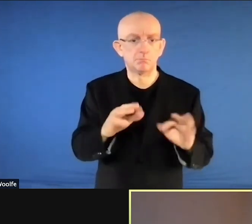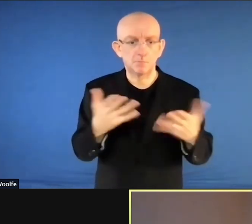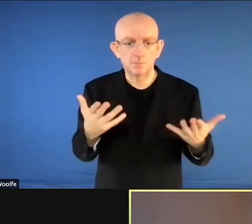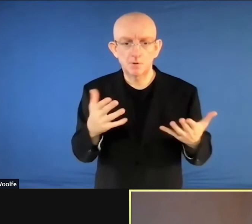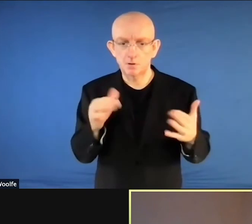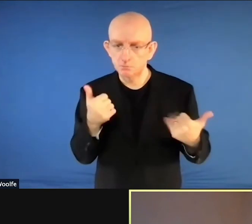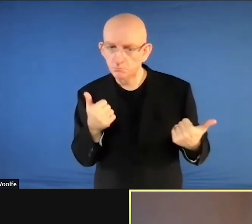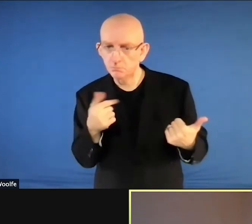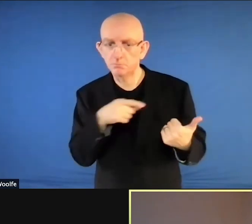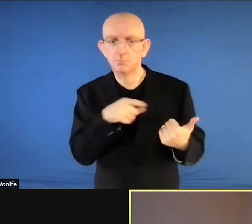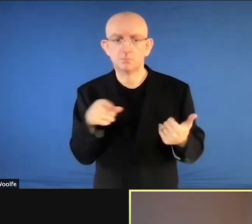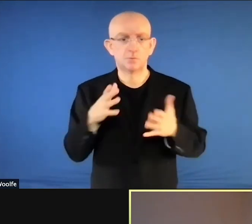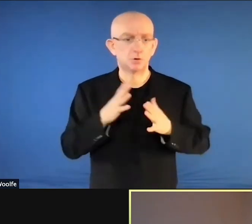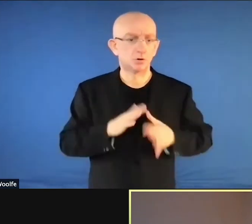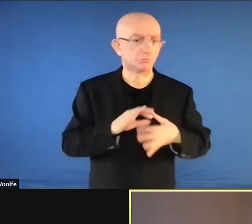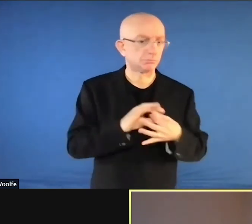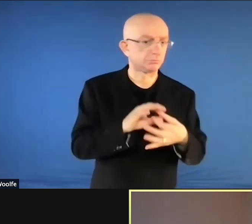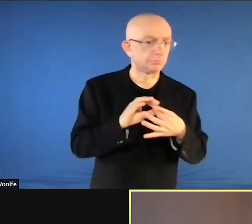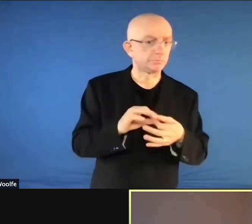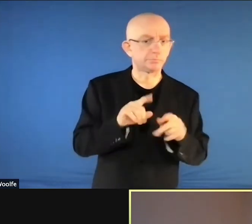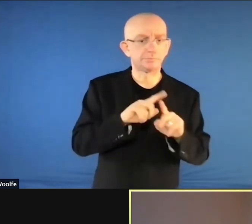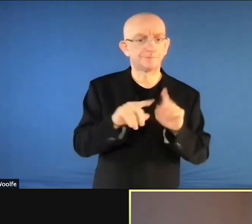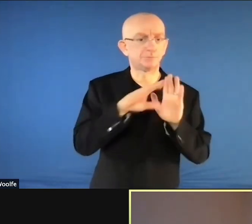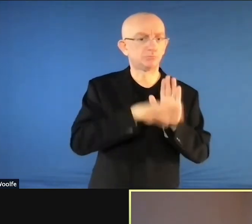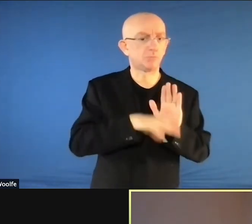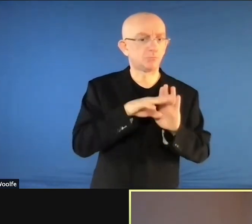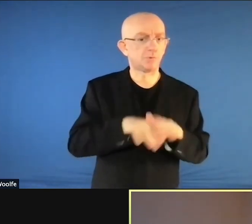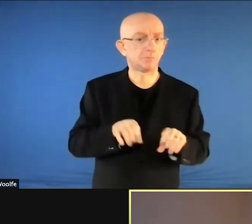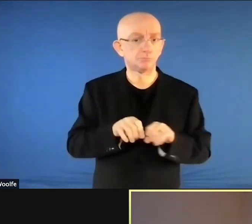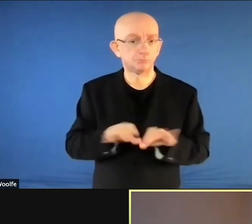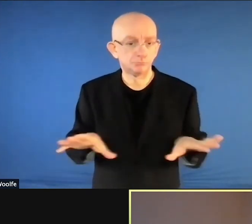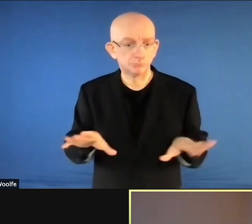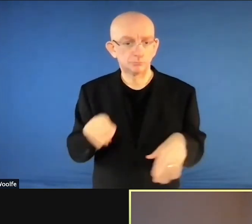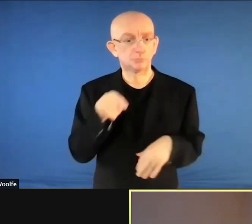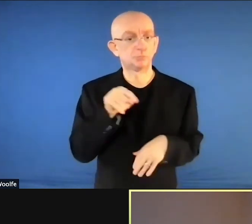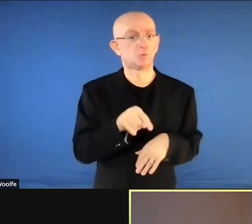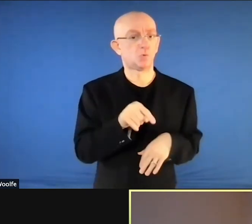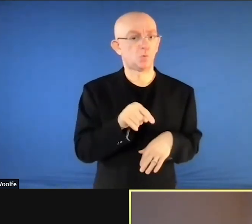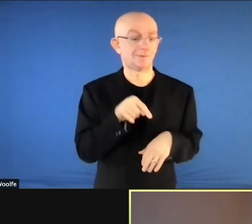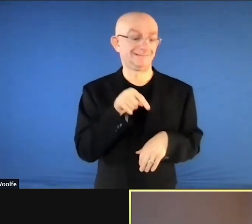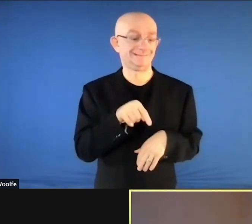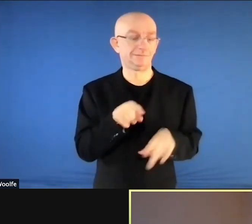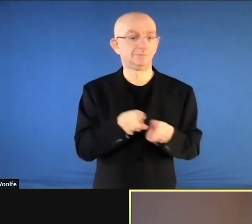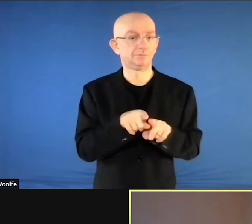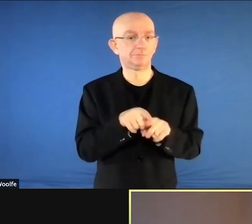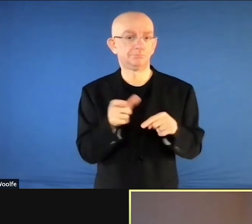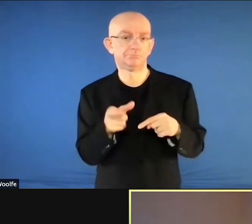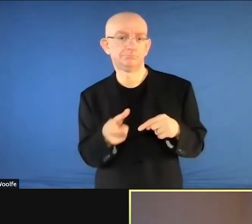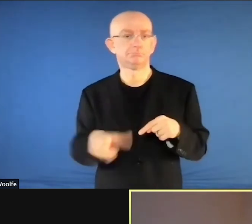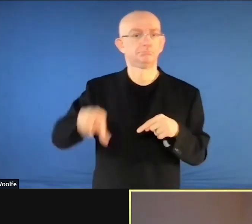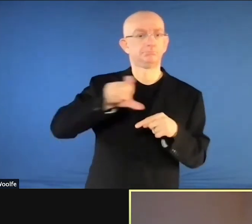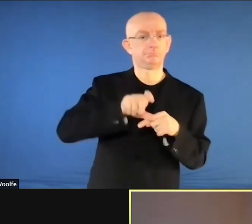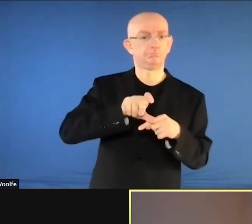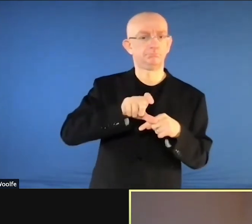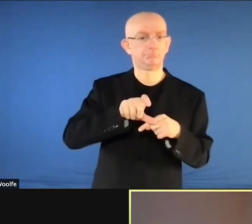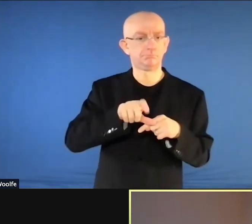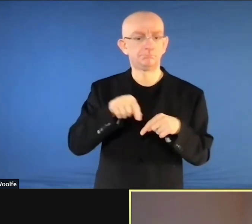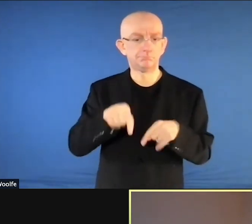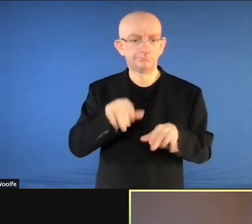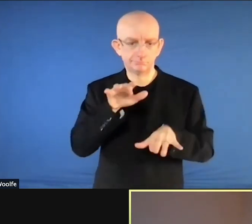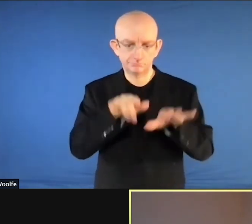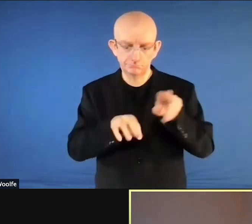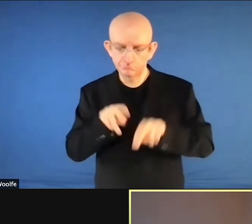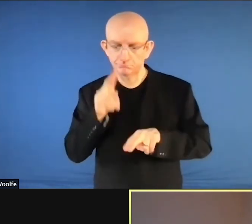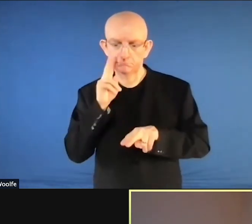data compilation that the humanitarian organizations or the UN does on their